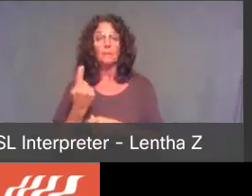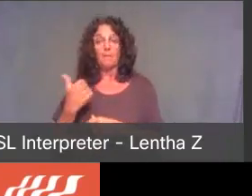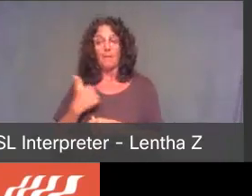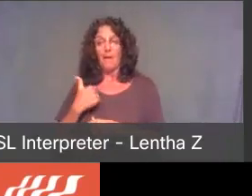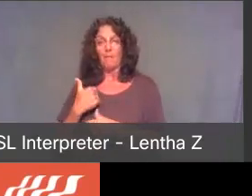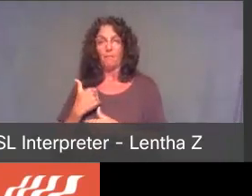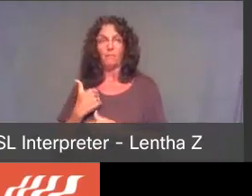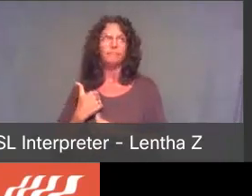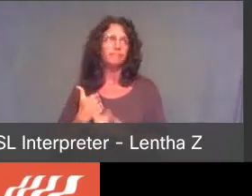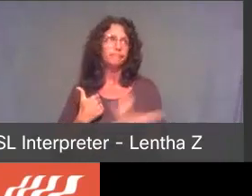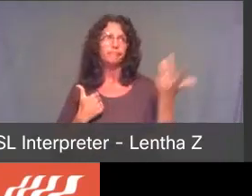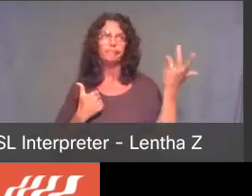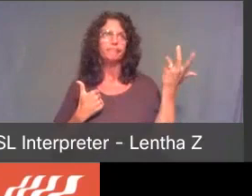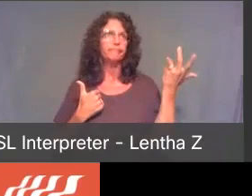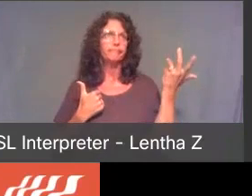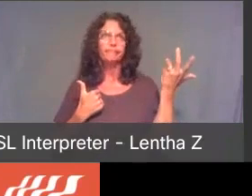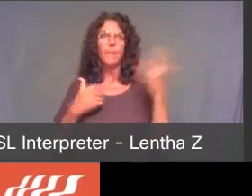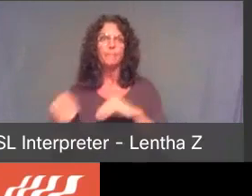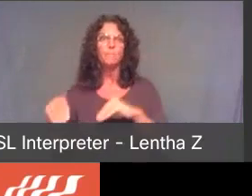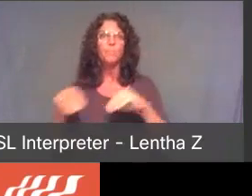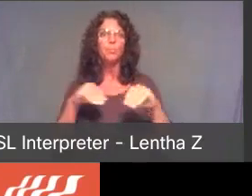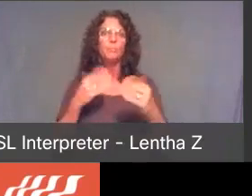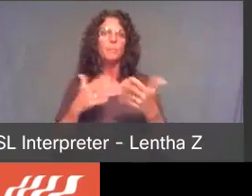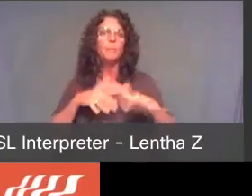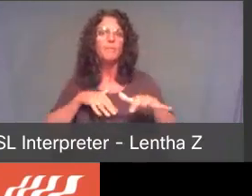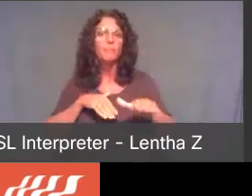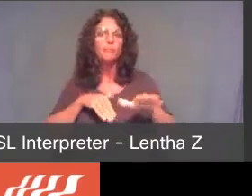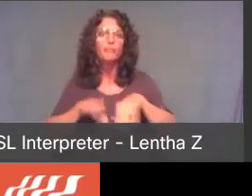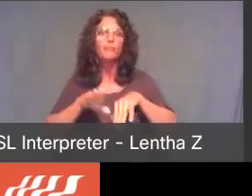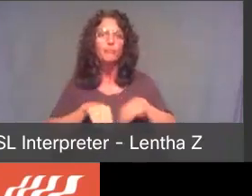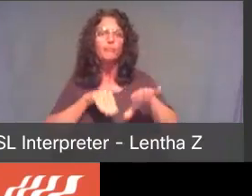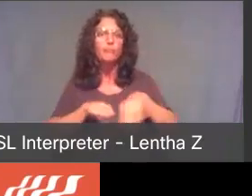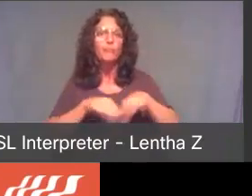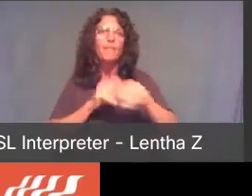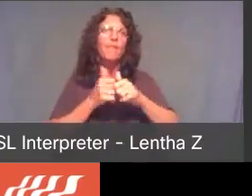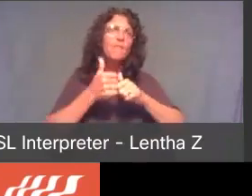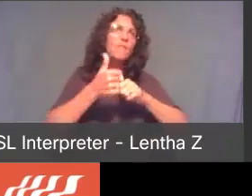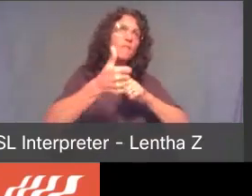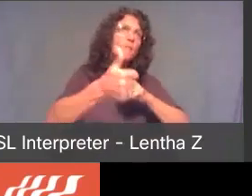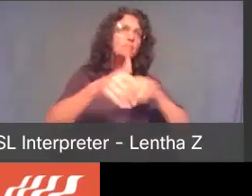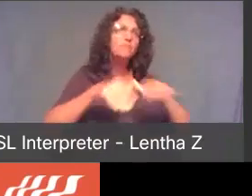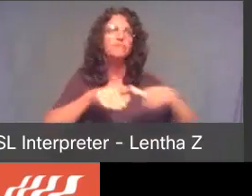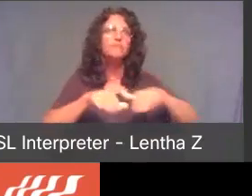travel on foot across several countries, or travel in caravan, or travel great distances on their own,